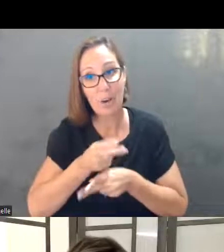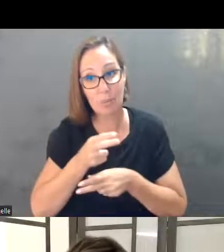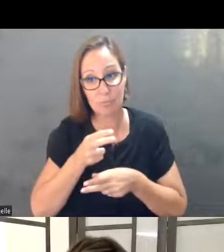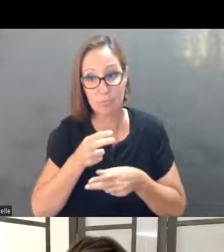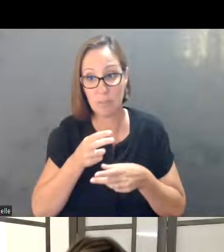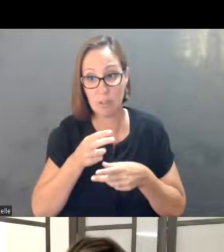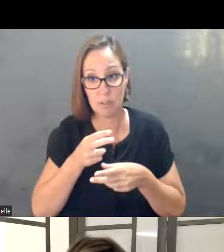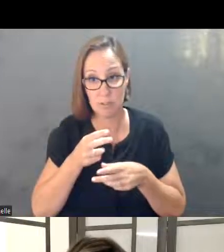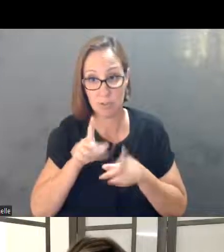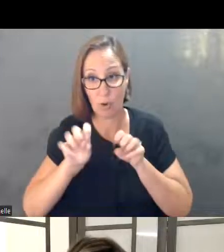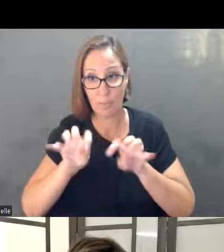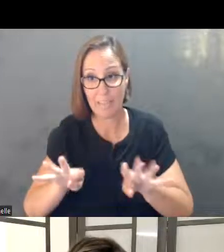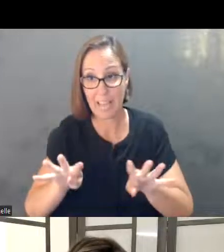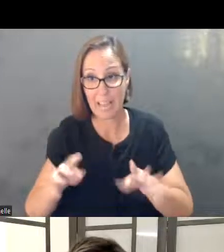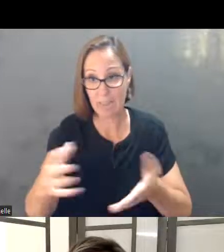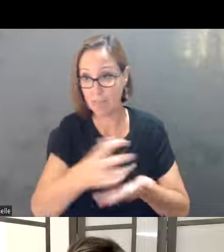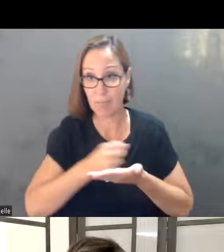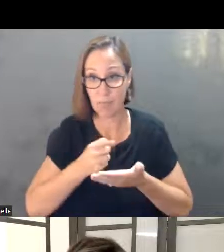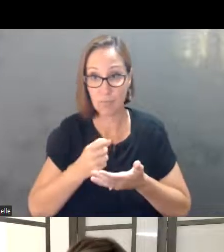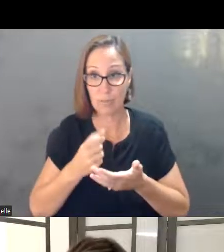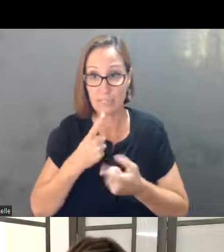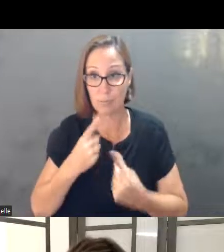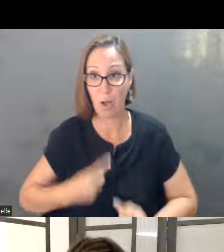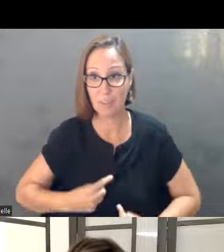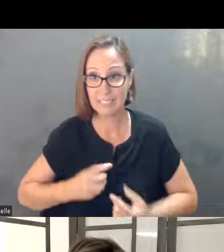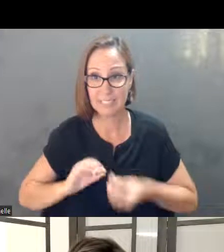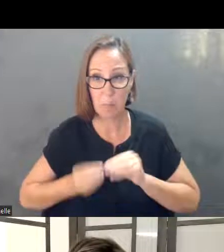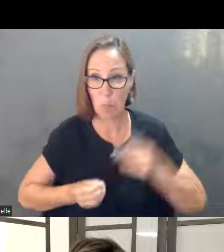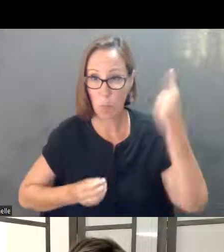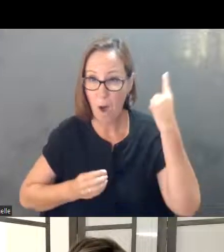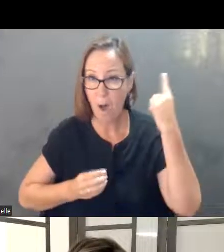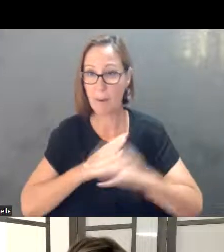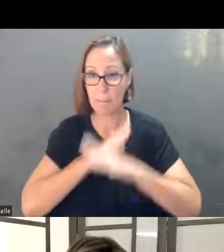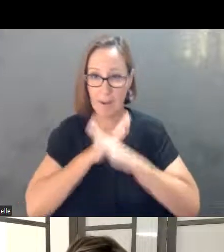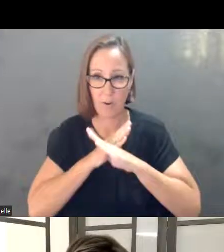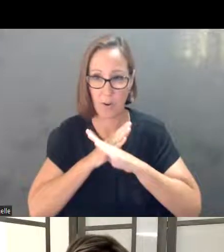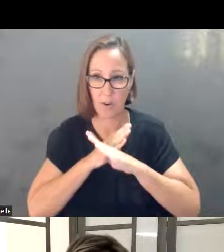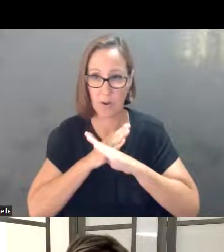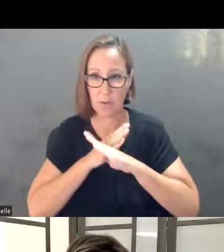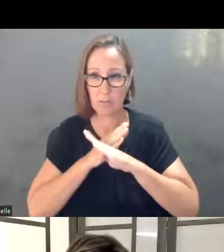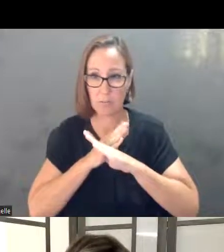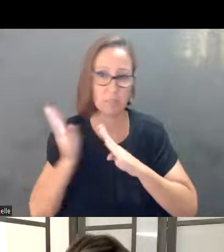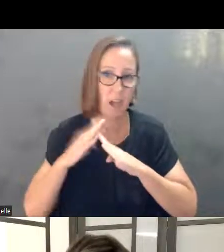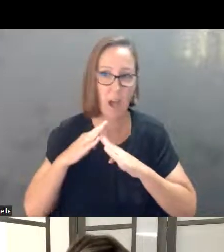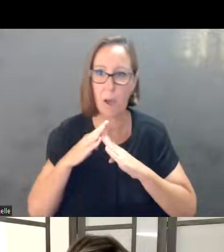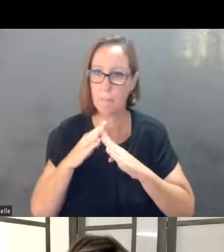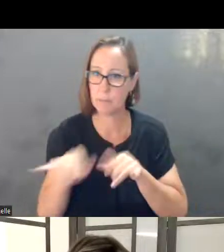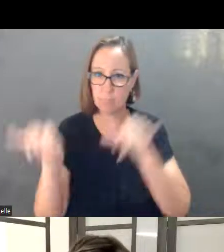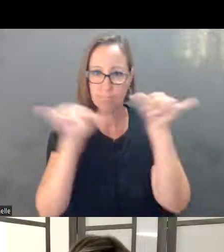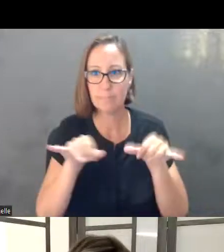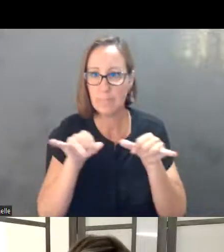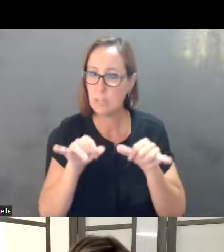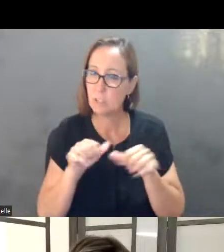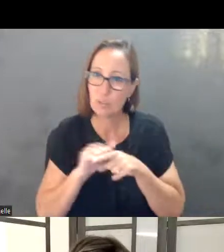the number one reason, number one barrier around training being a challenge because of